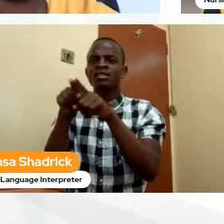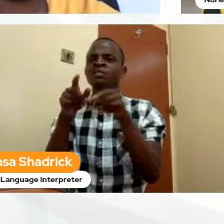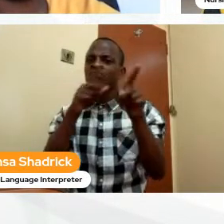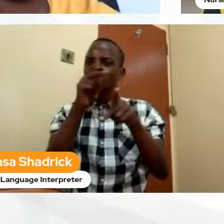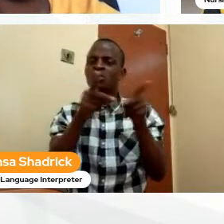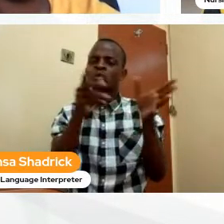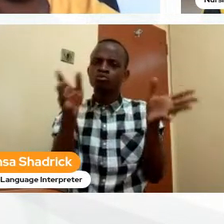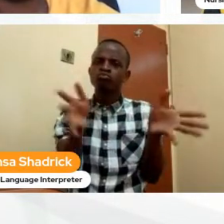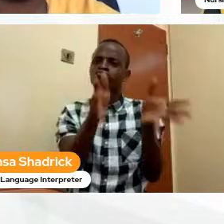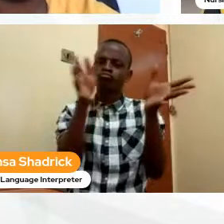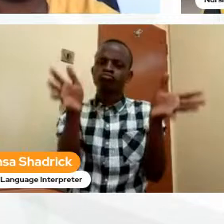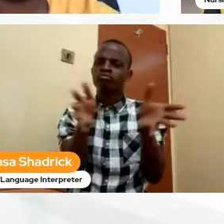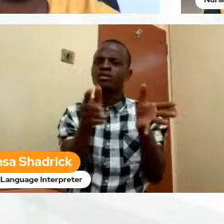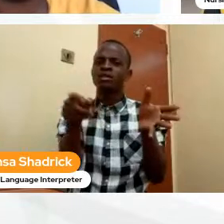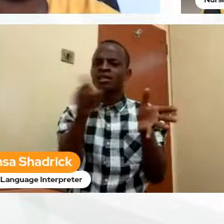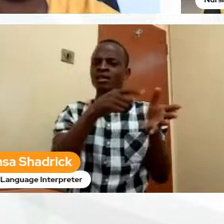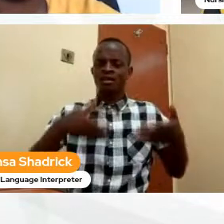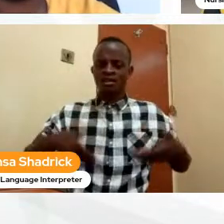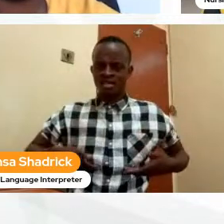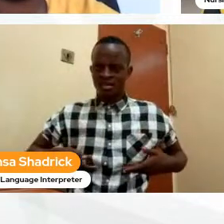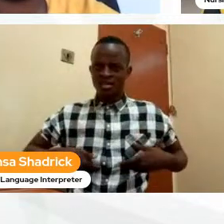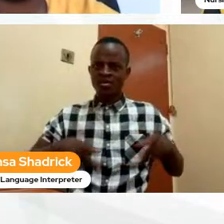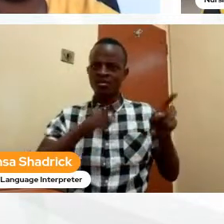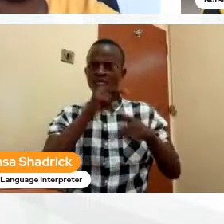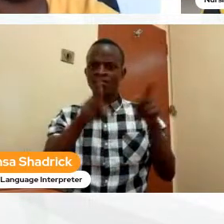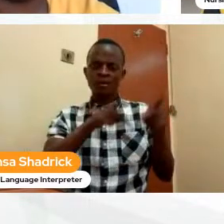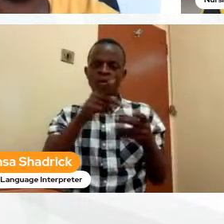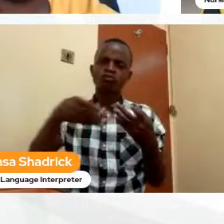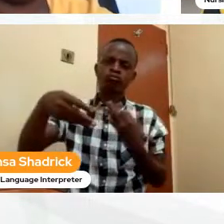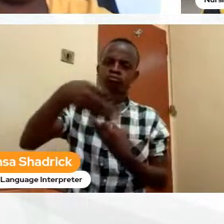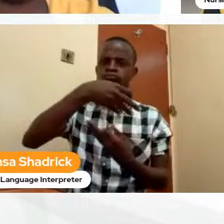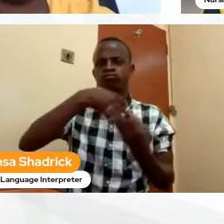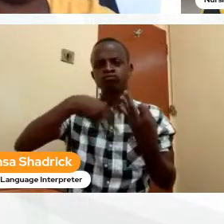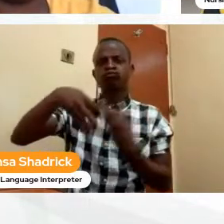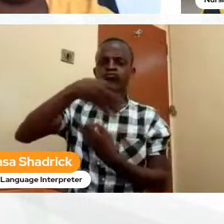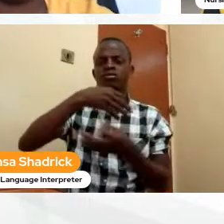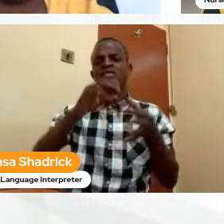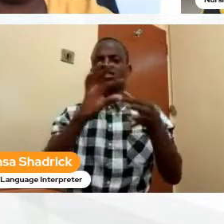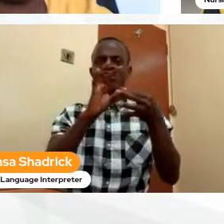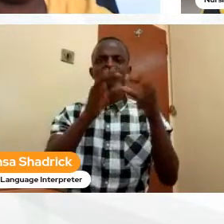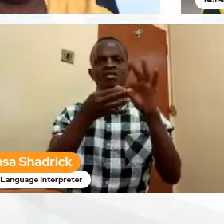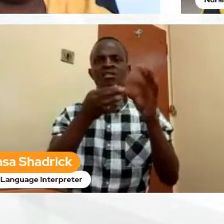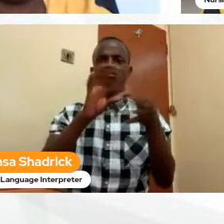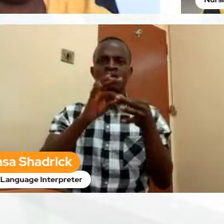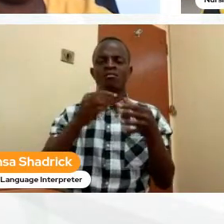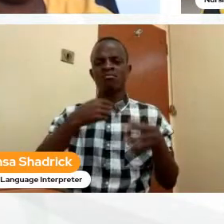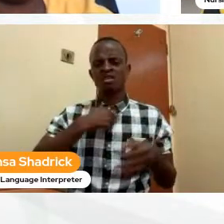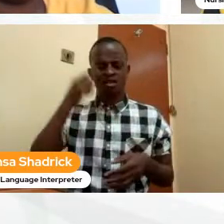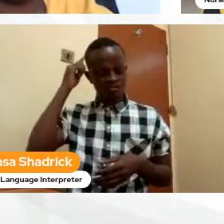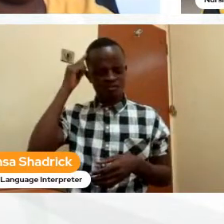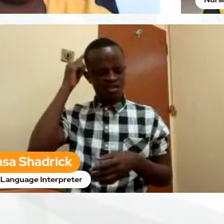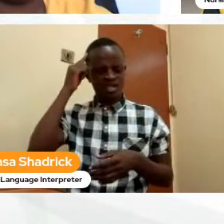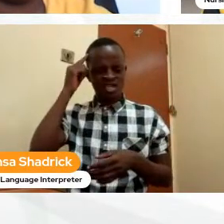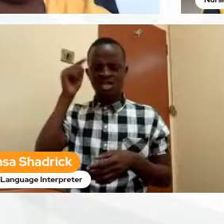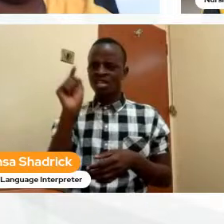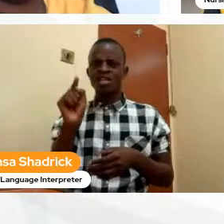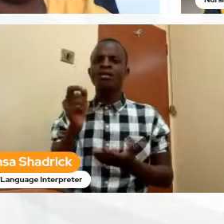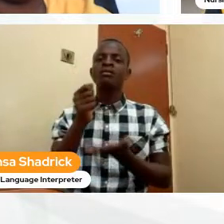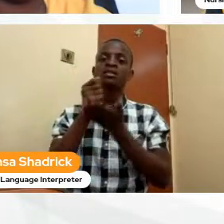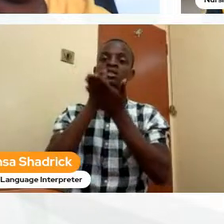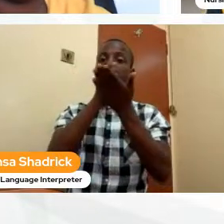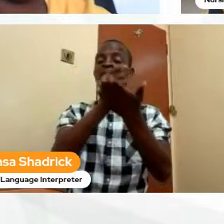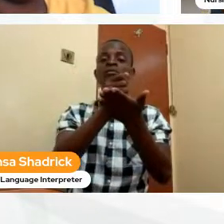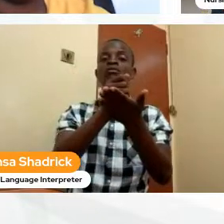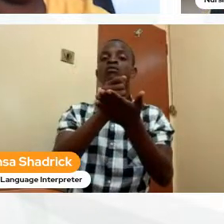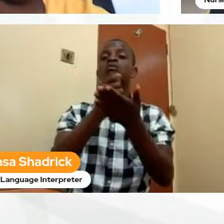young people, it's difficult for you to really see the value of networking, but I think networking helps in a lot of spheres. For those